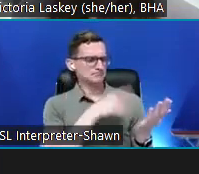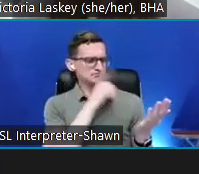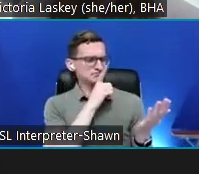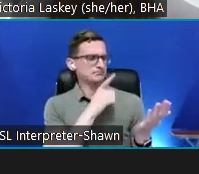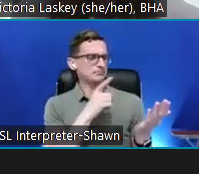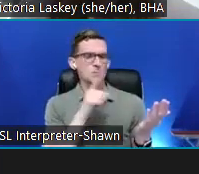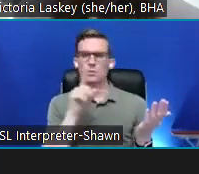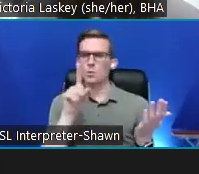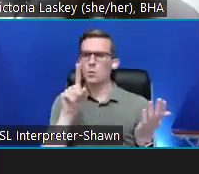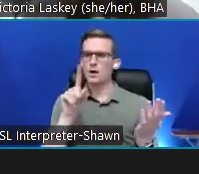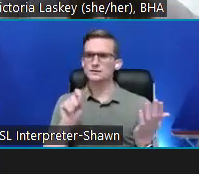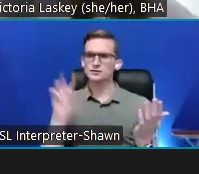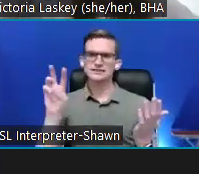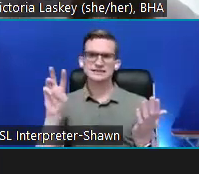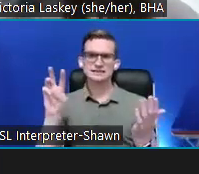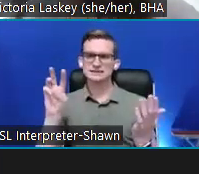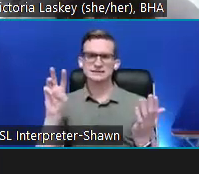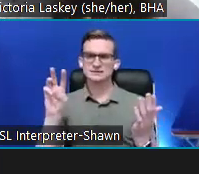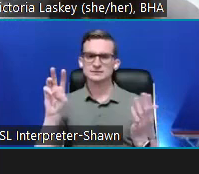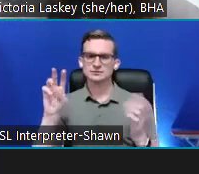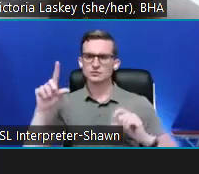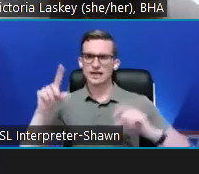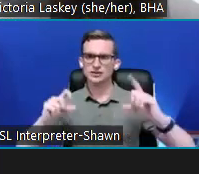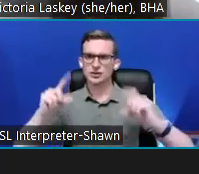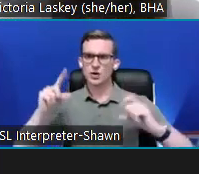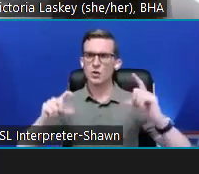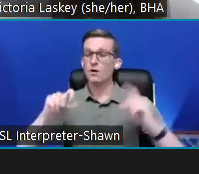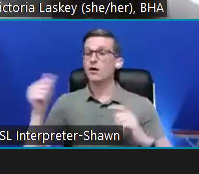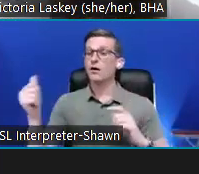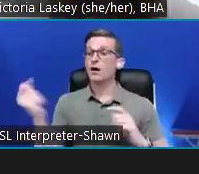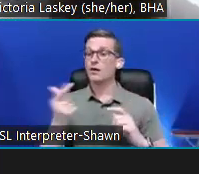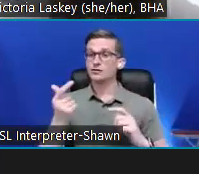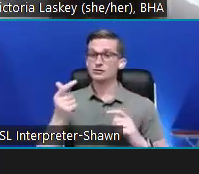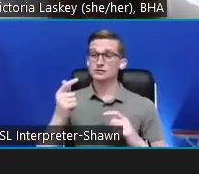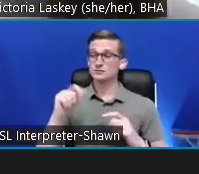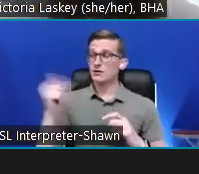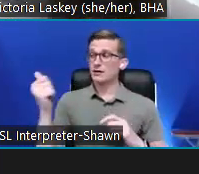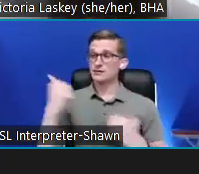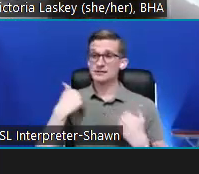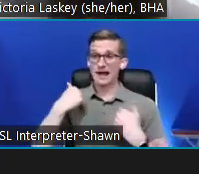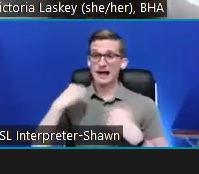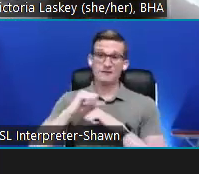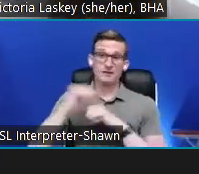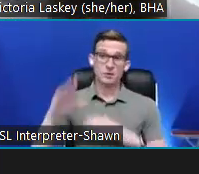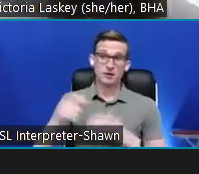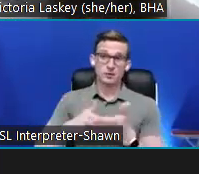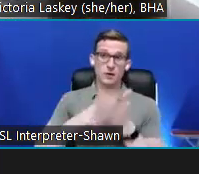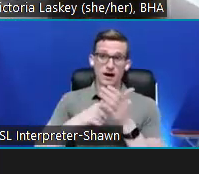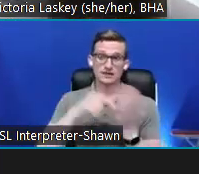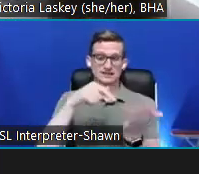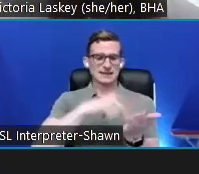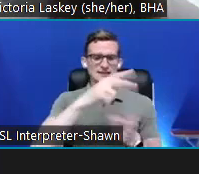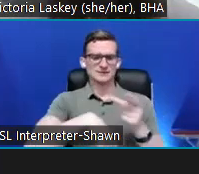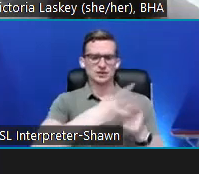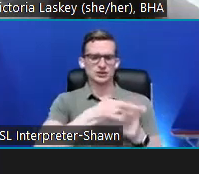and in all the other ones they have personnel requirements. I wasn't seeing that in this version, and I was wondering if that was going to